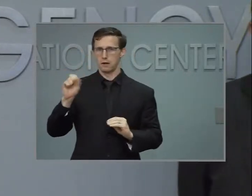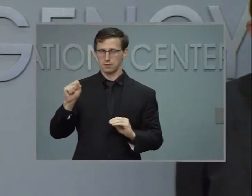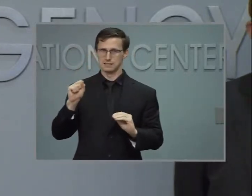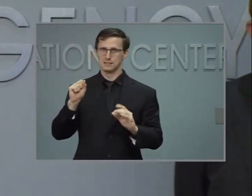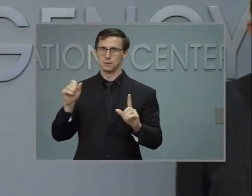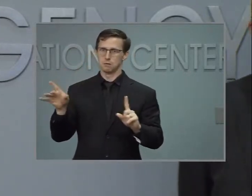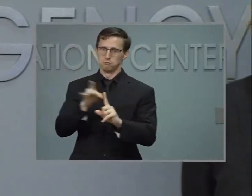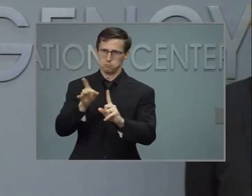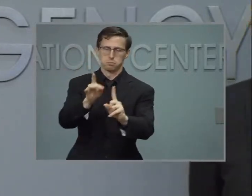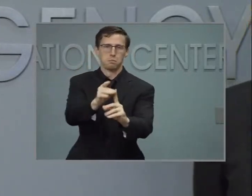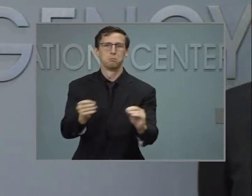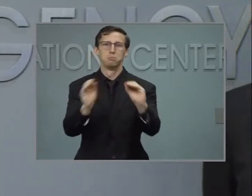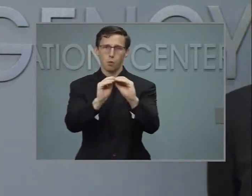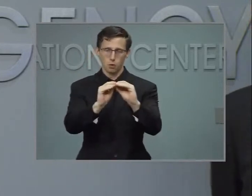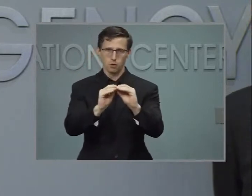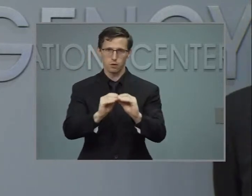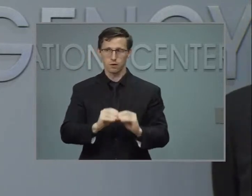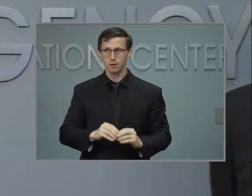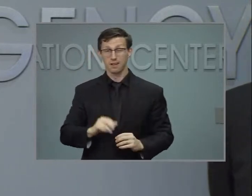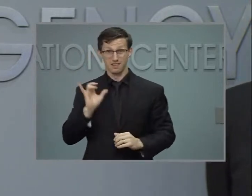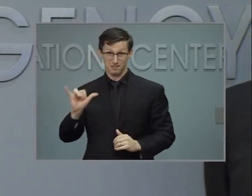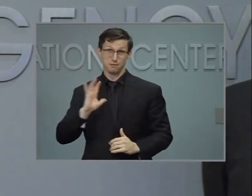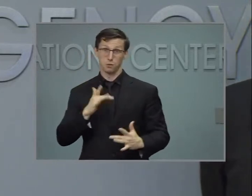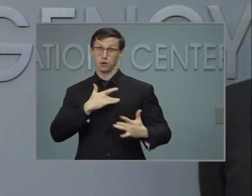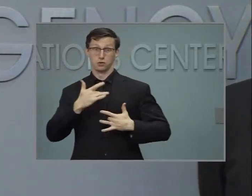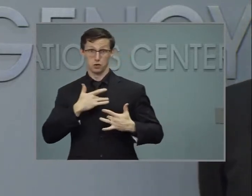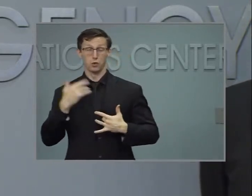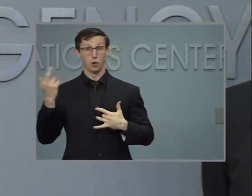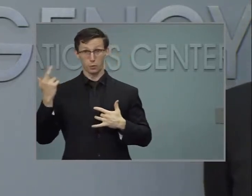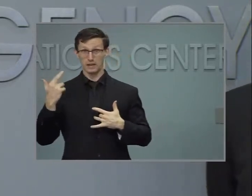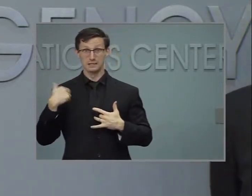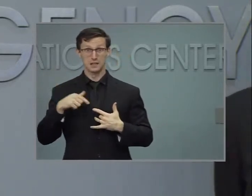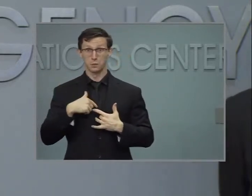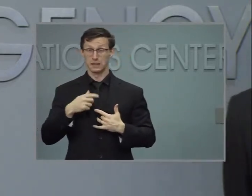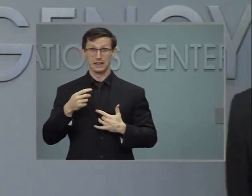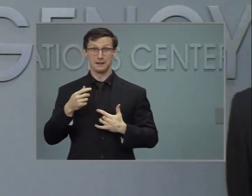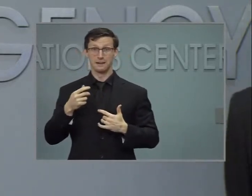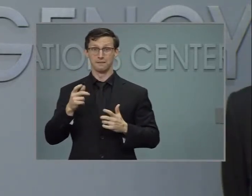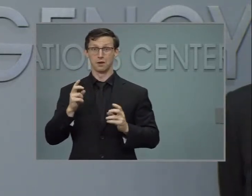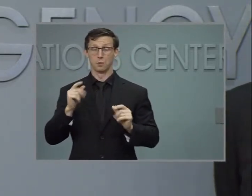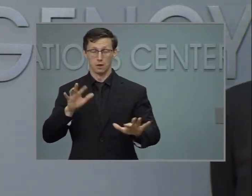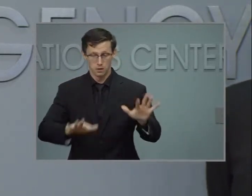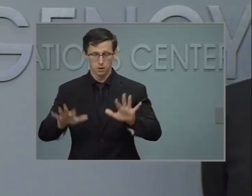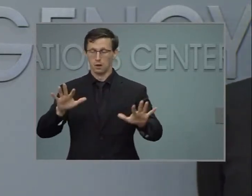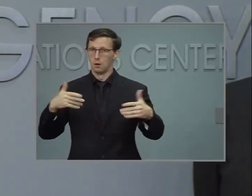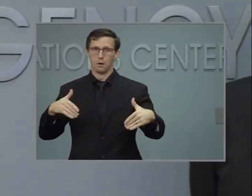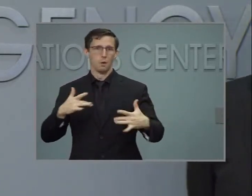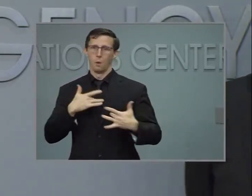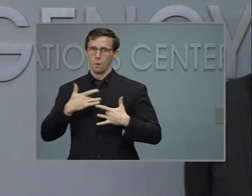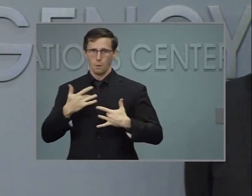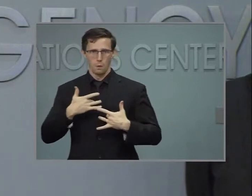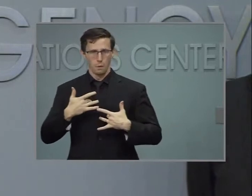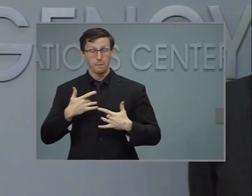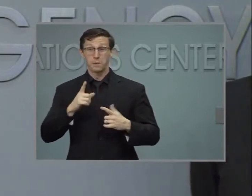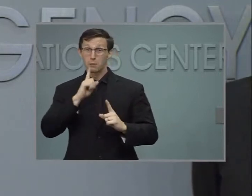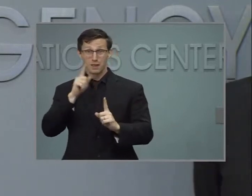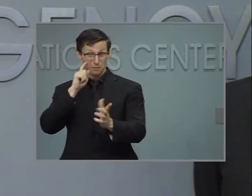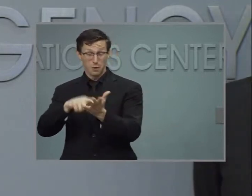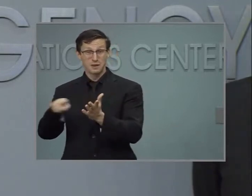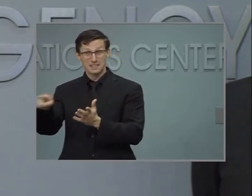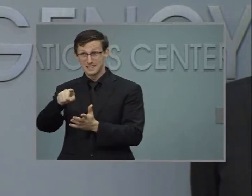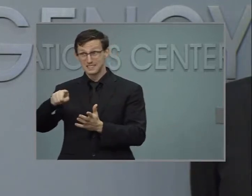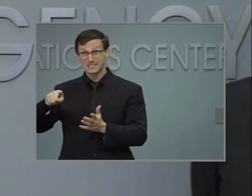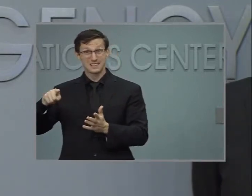more and more contagious. I think that's why our concern level continues to go up. And we know that it is really the unvaccinated